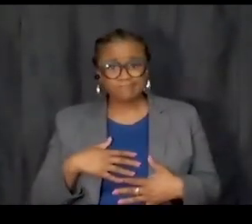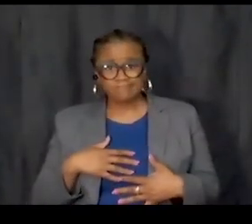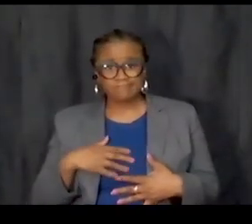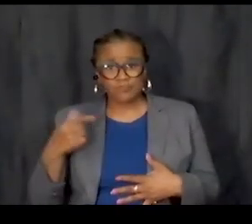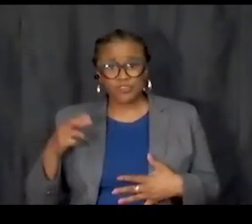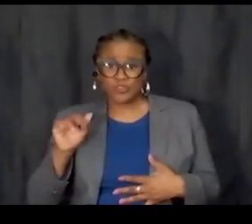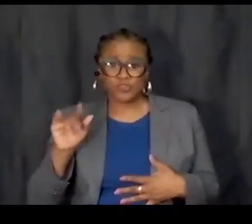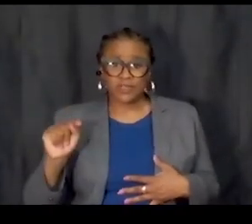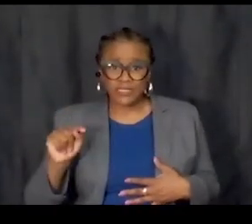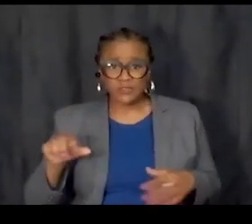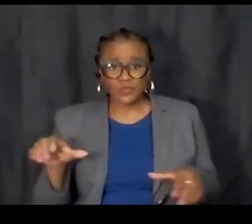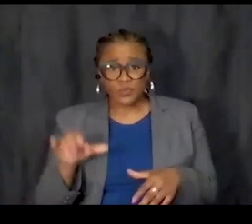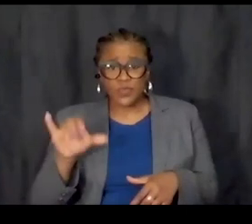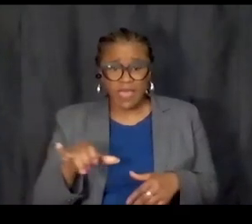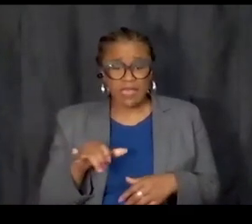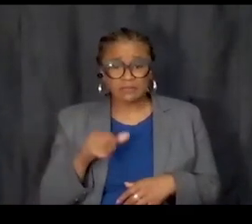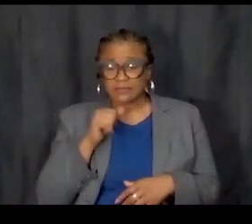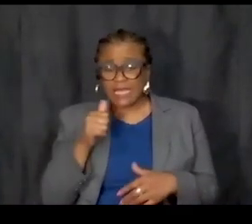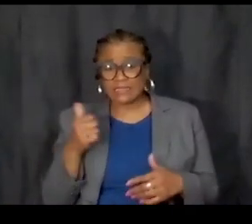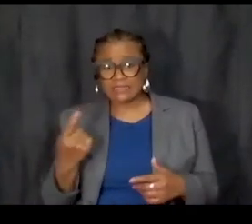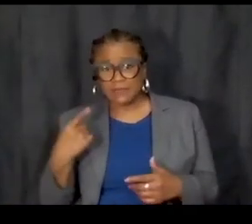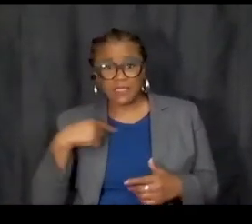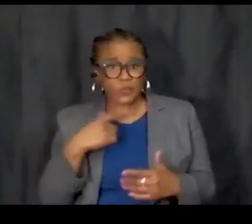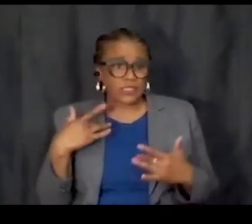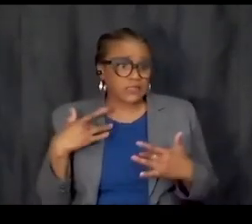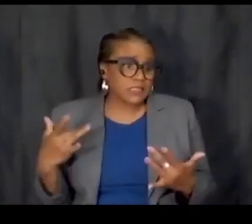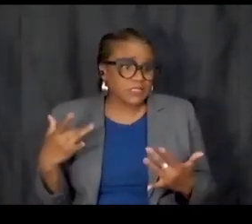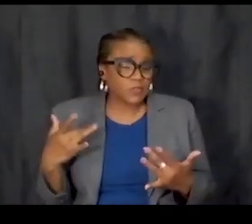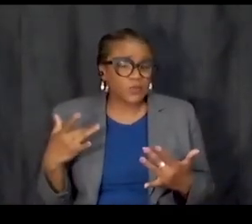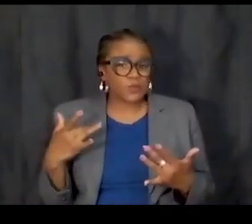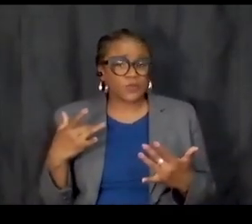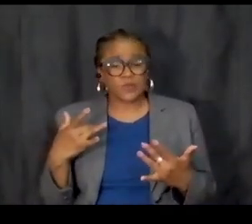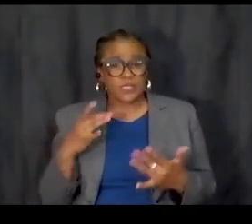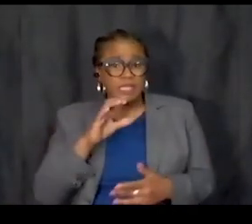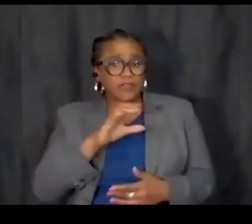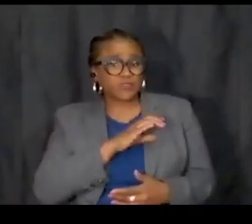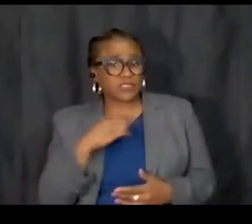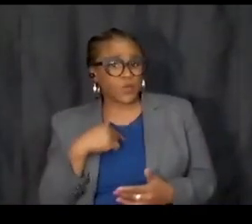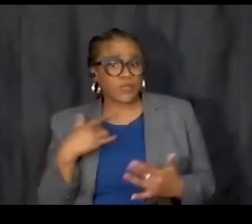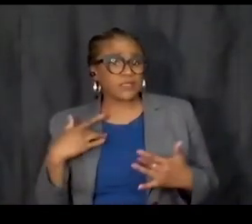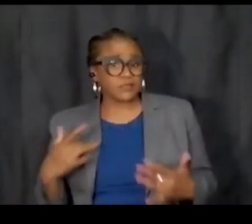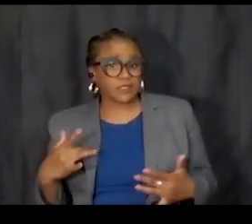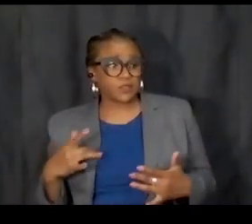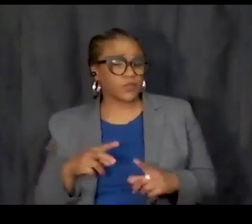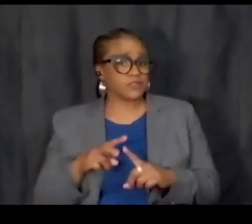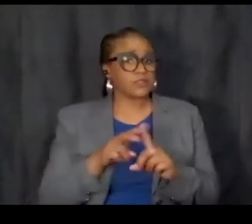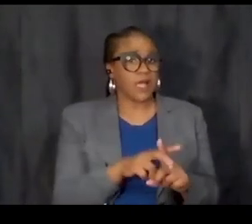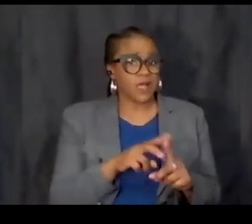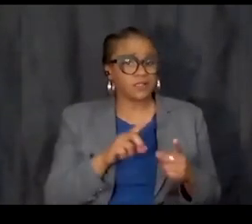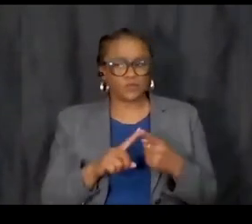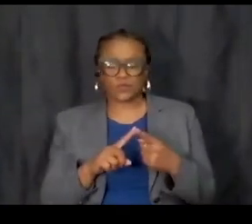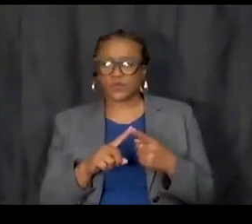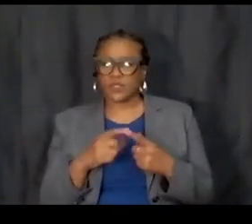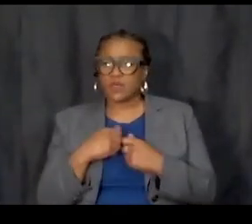something that we tend to, a characteristic we tend to ascribe to